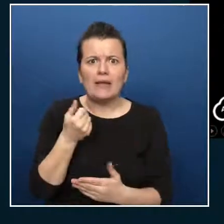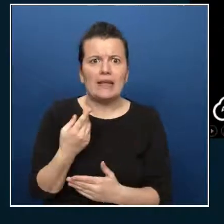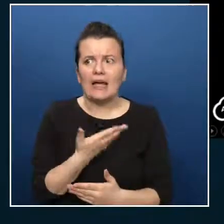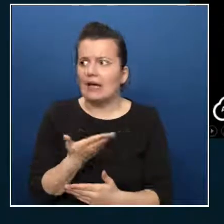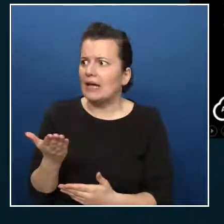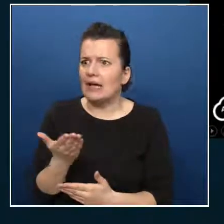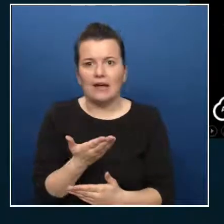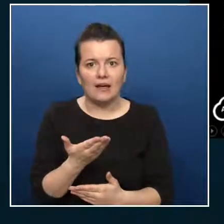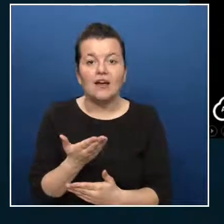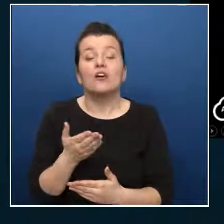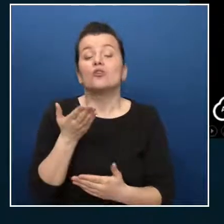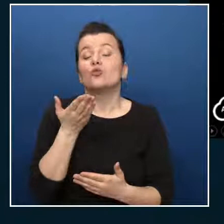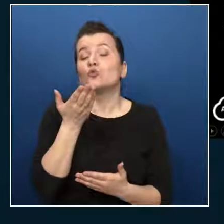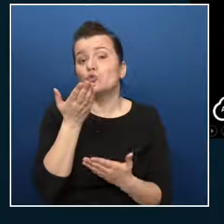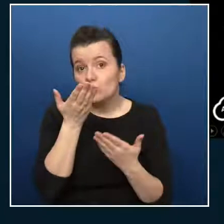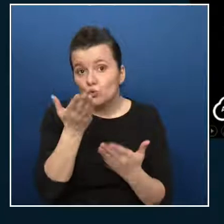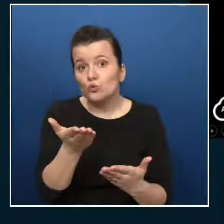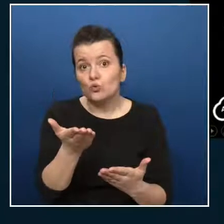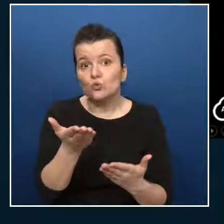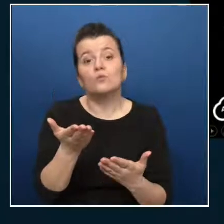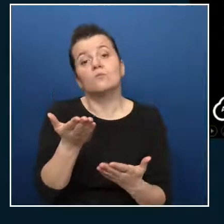then, and you lack